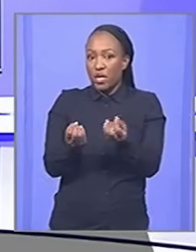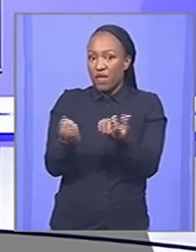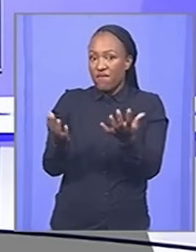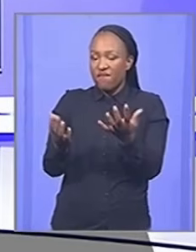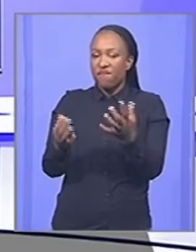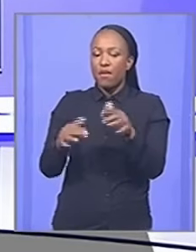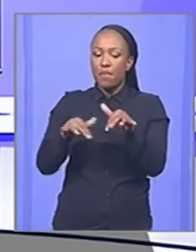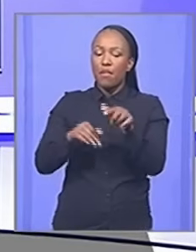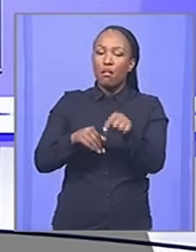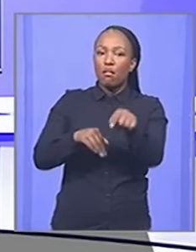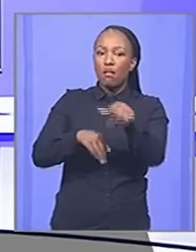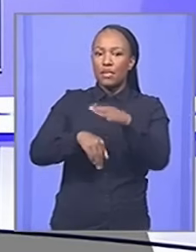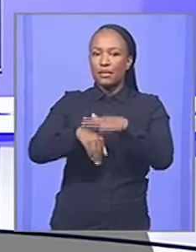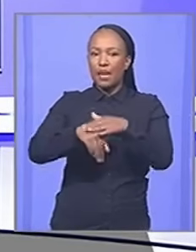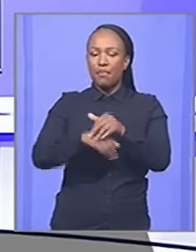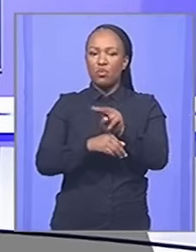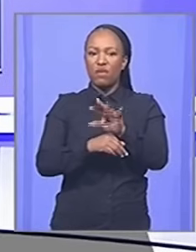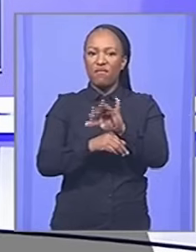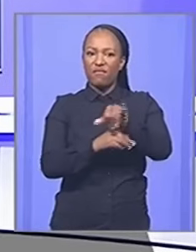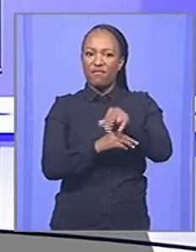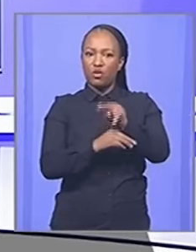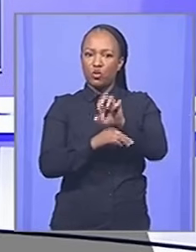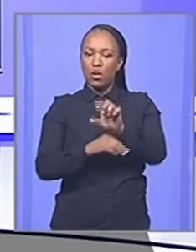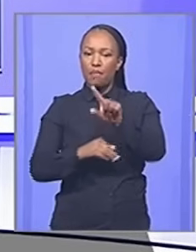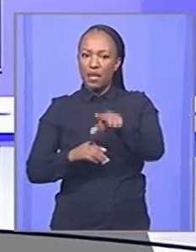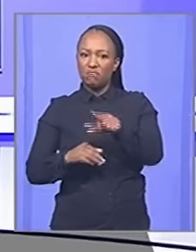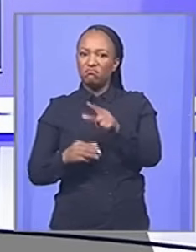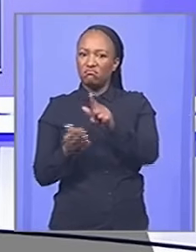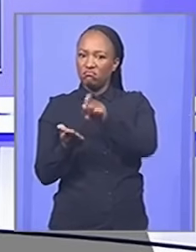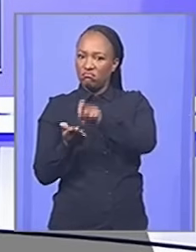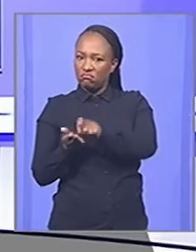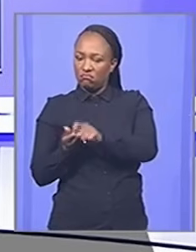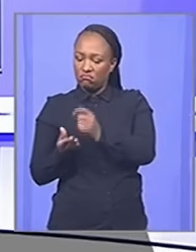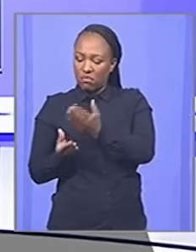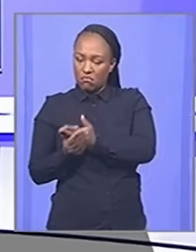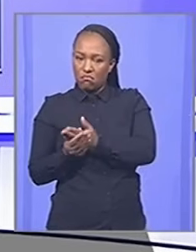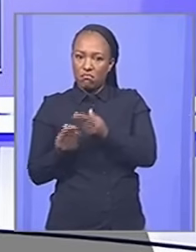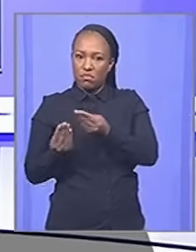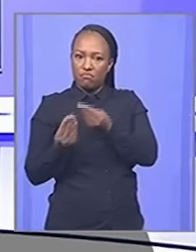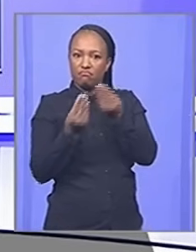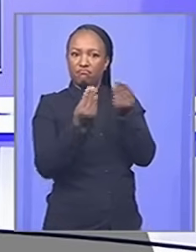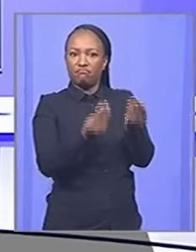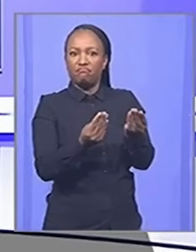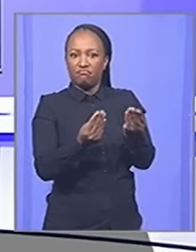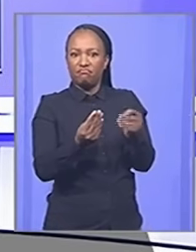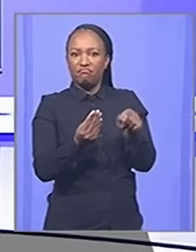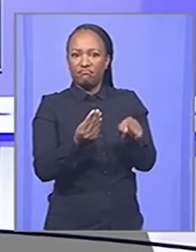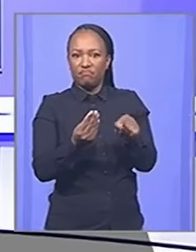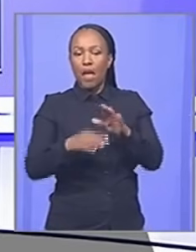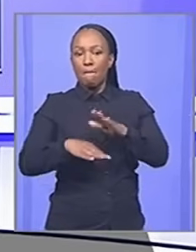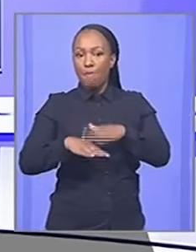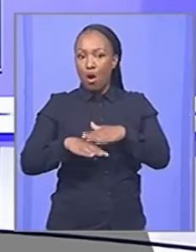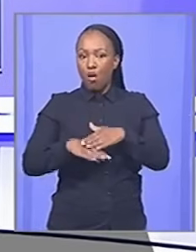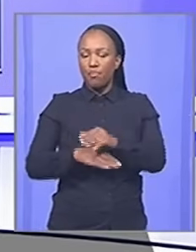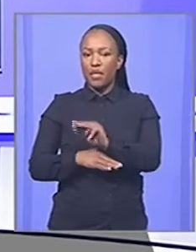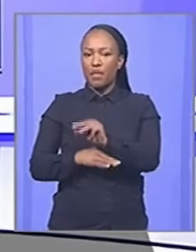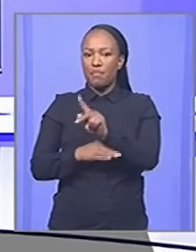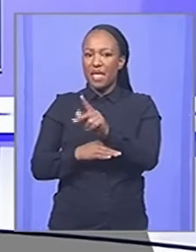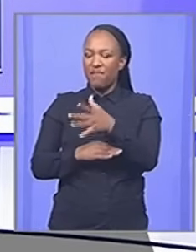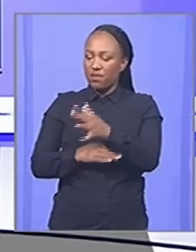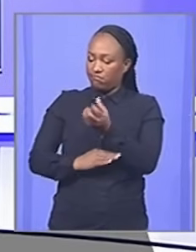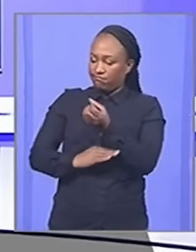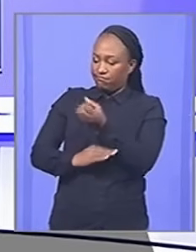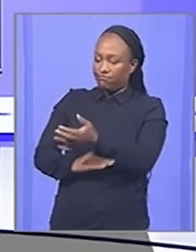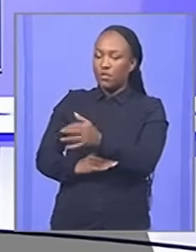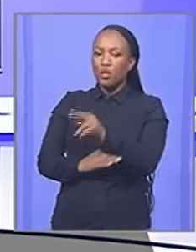25 go ikarabela ka mokgwa wa dingwala tša go ikana goba di-affidavit go tlaletša seo kgopelong ya yona MK e file go fihla ka labone